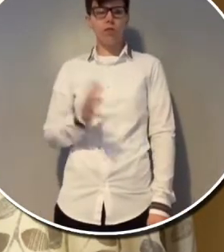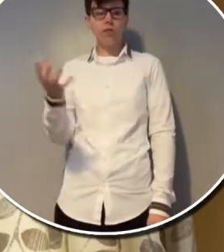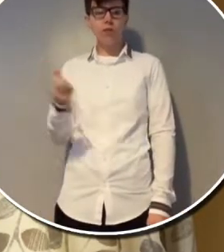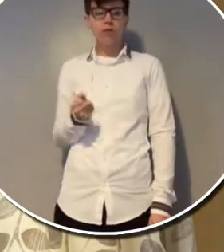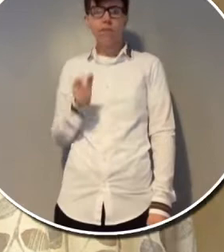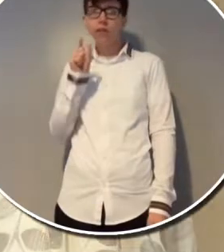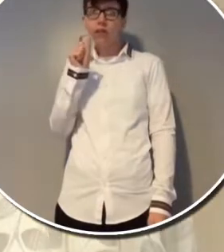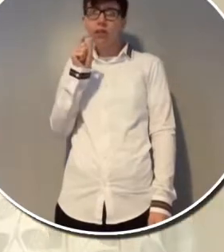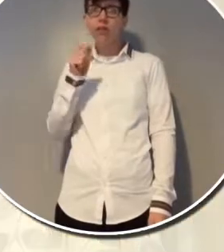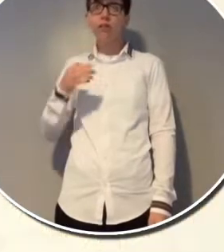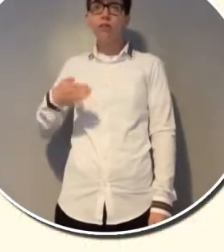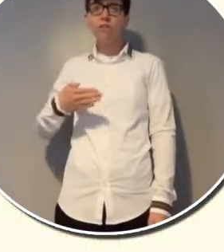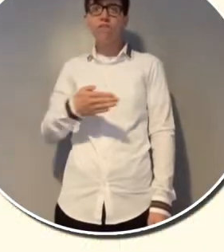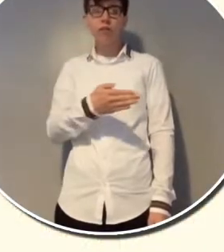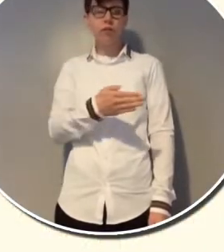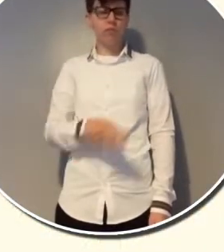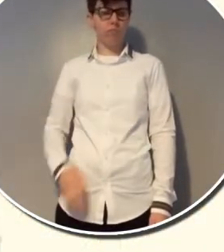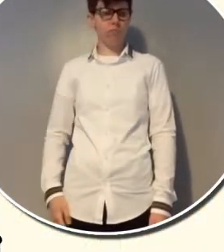alive. Are we ready?